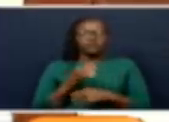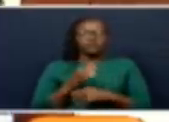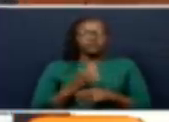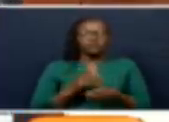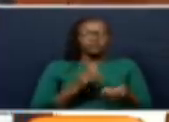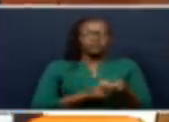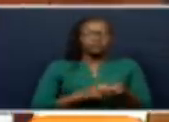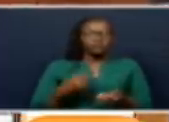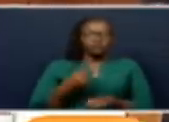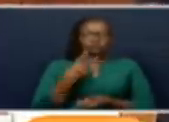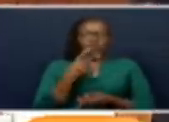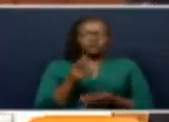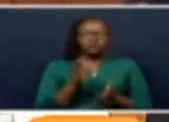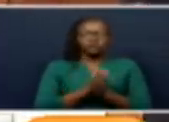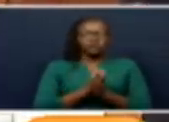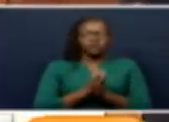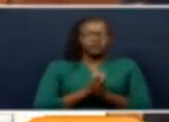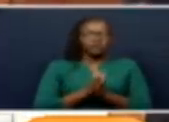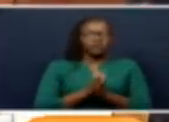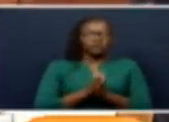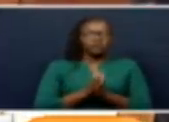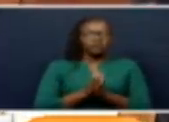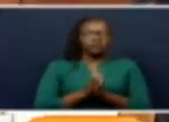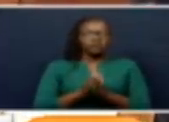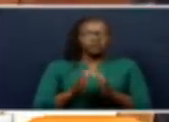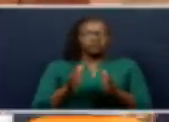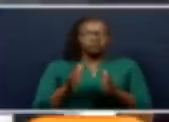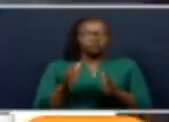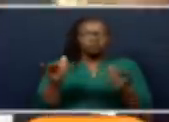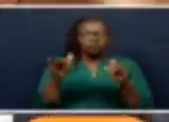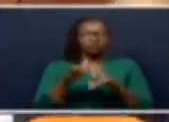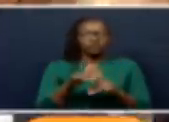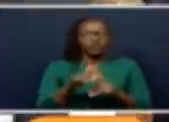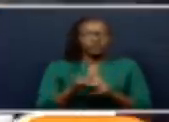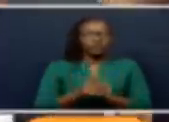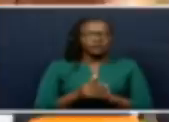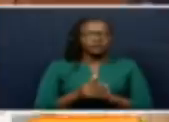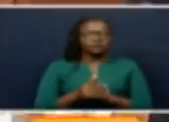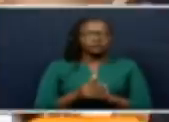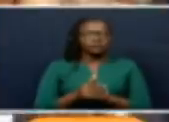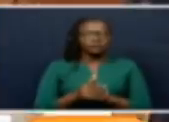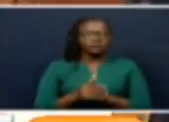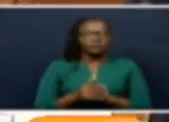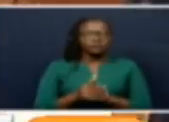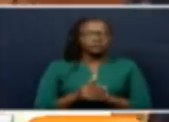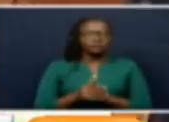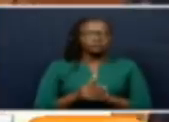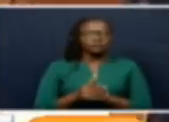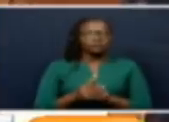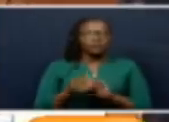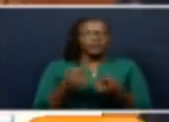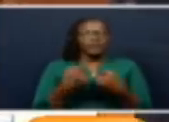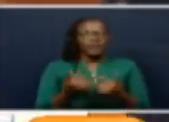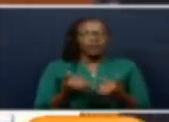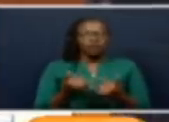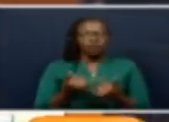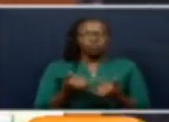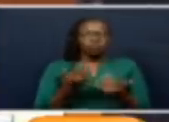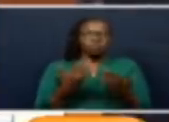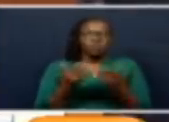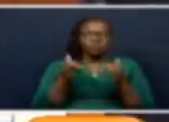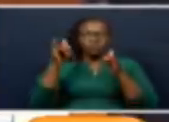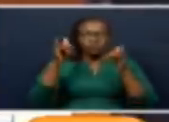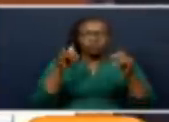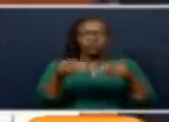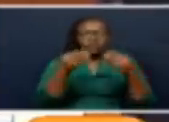didn't see him in the conference. And I had to call the press conference while I'm there. Right. Because to get the guy. And he